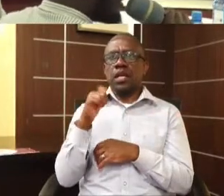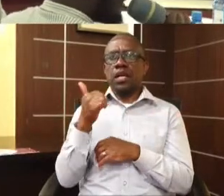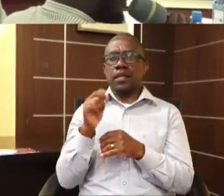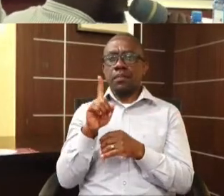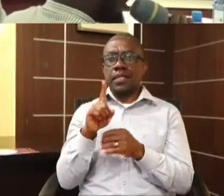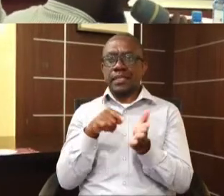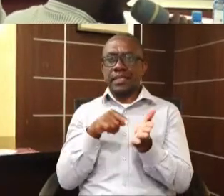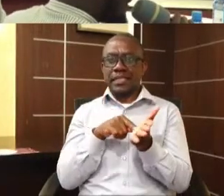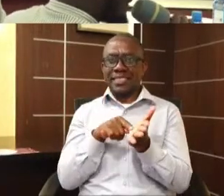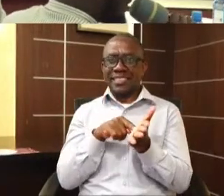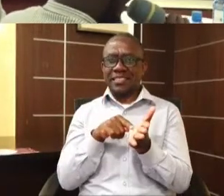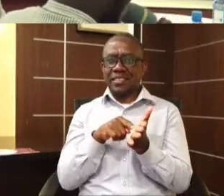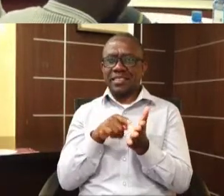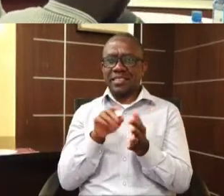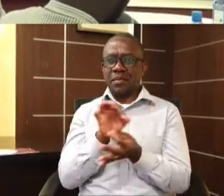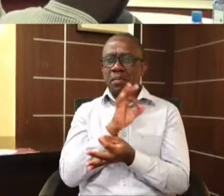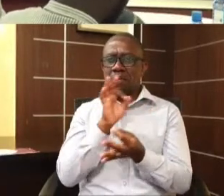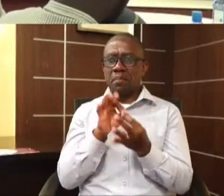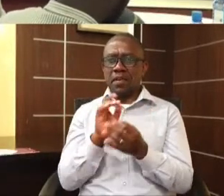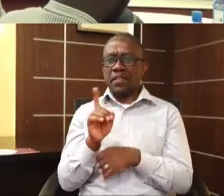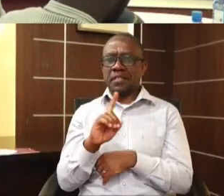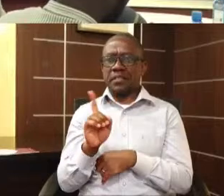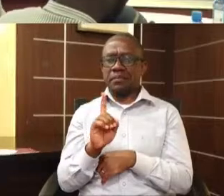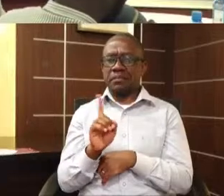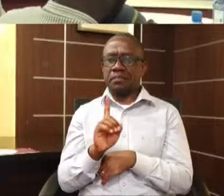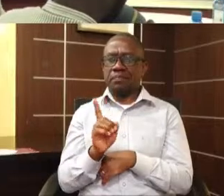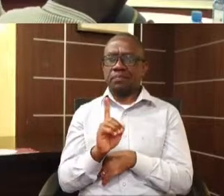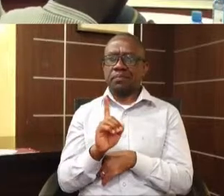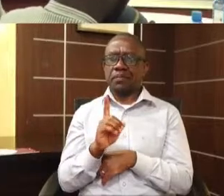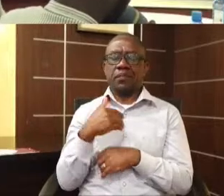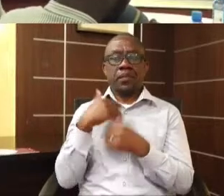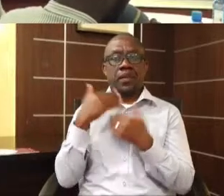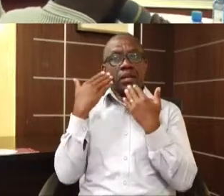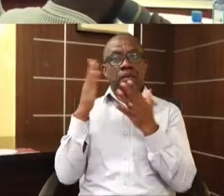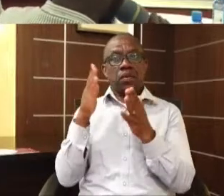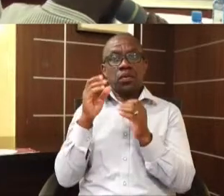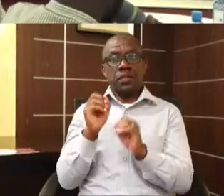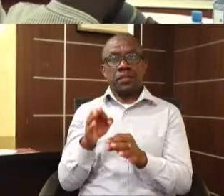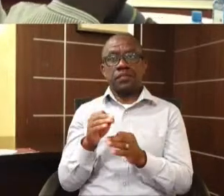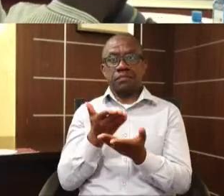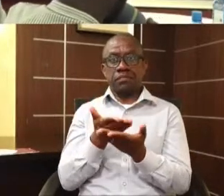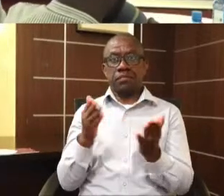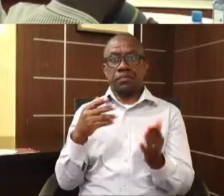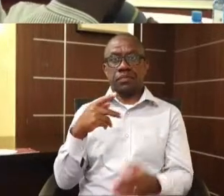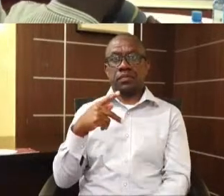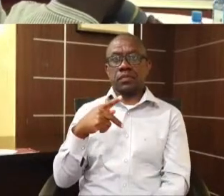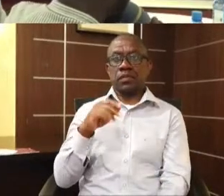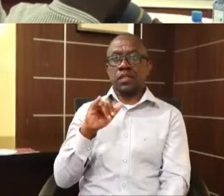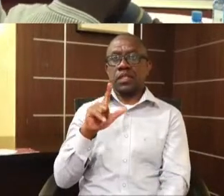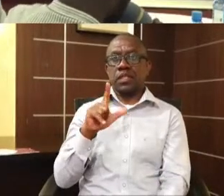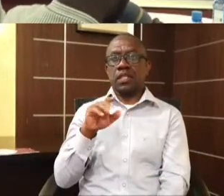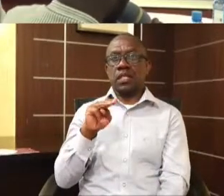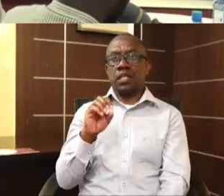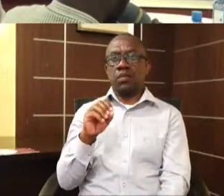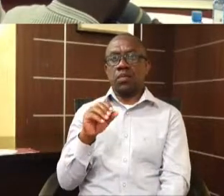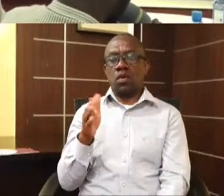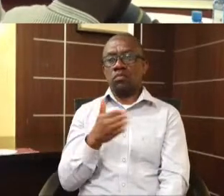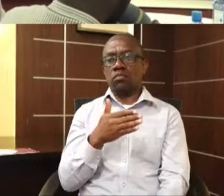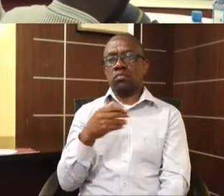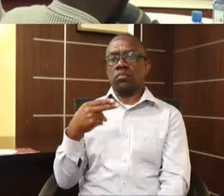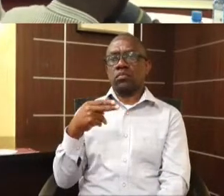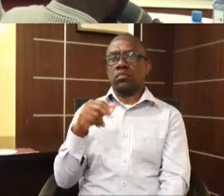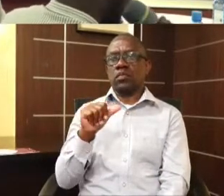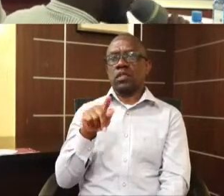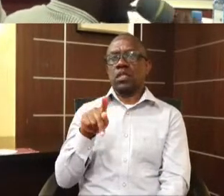that perfect yet. So I don't know if, as Kilimo Hakika, you are trying to